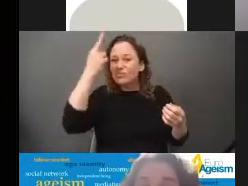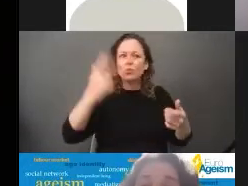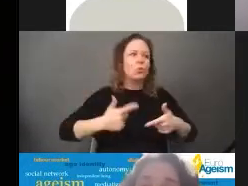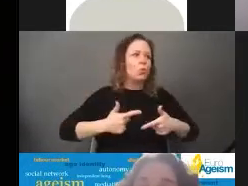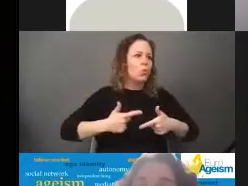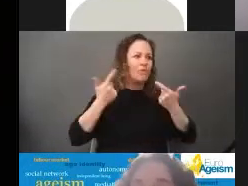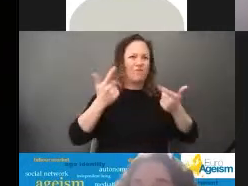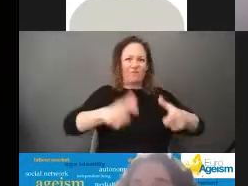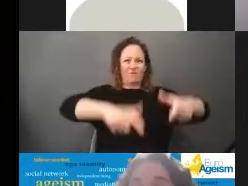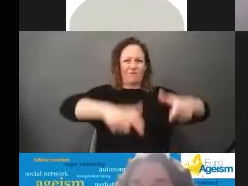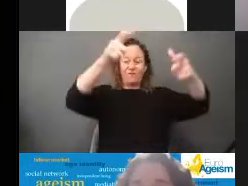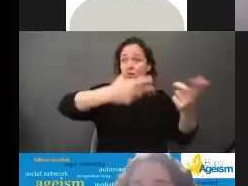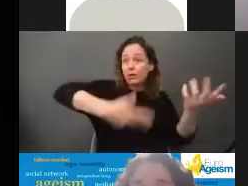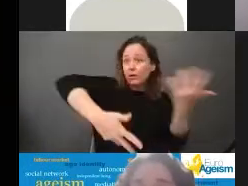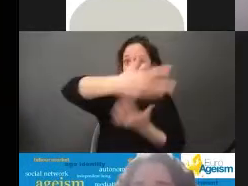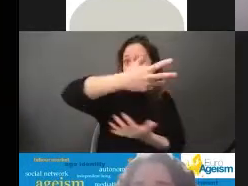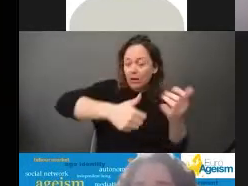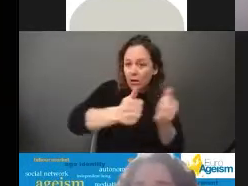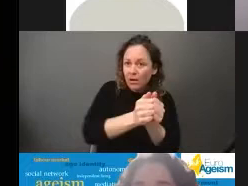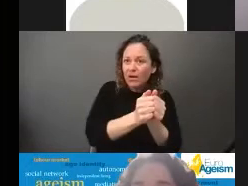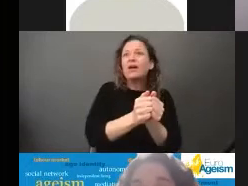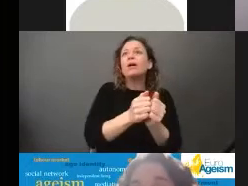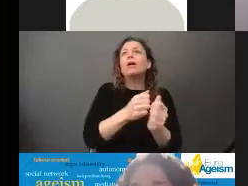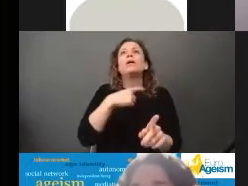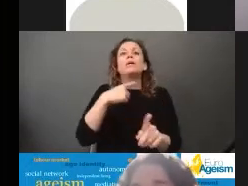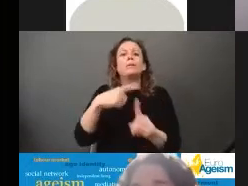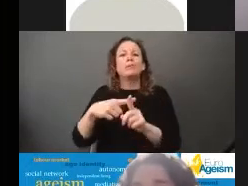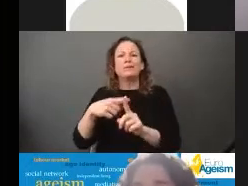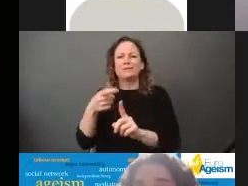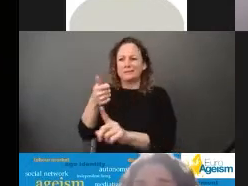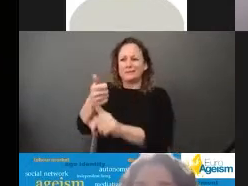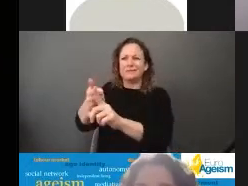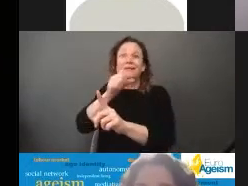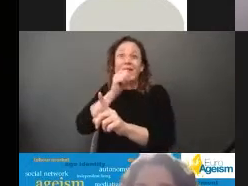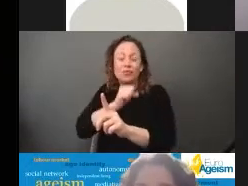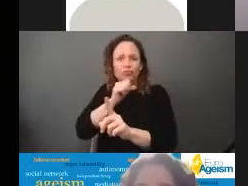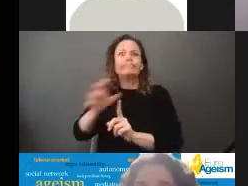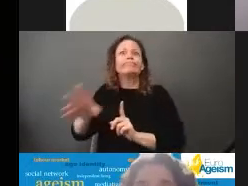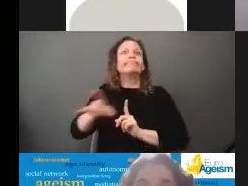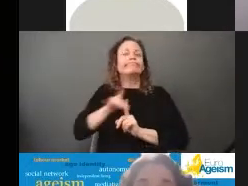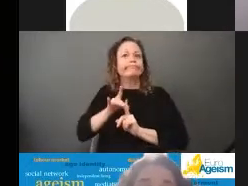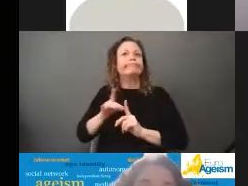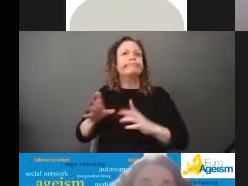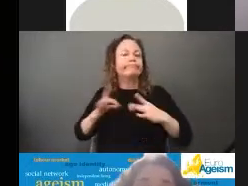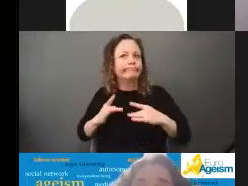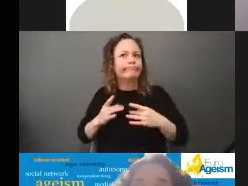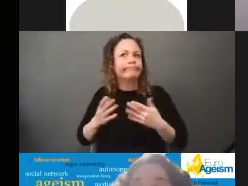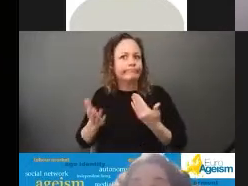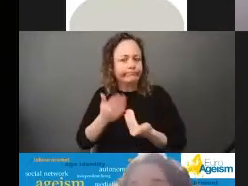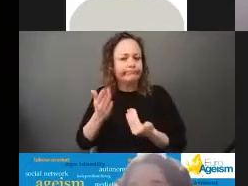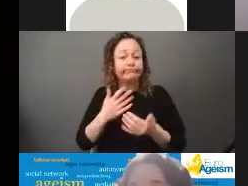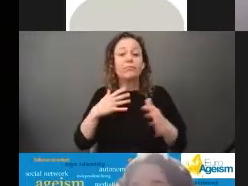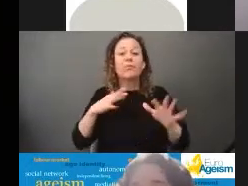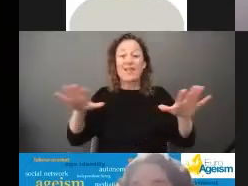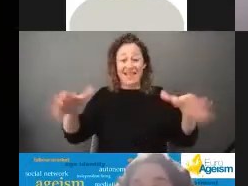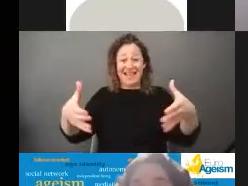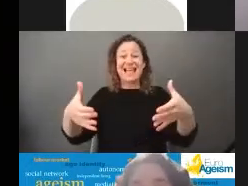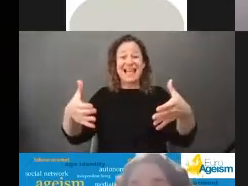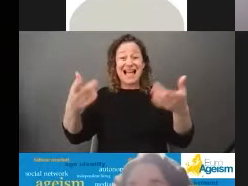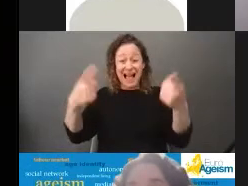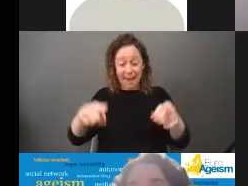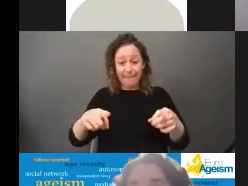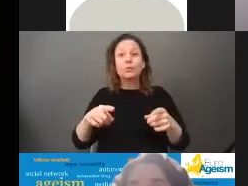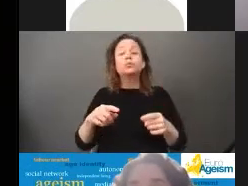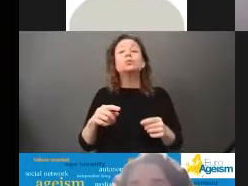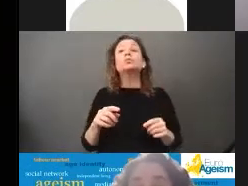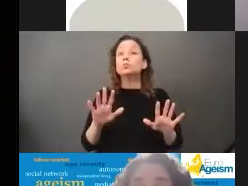themselves and because of the structural characteristics of long-term care settings. This resulted in residents of